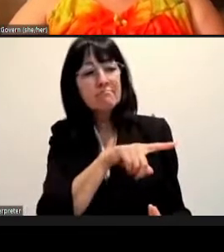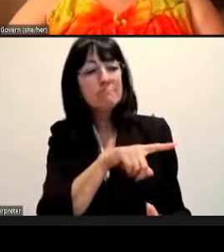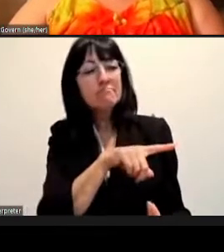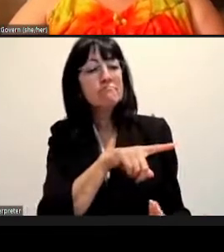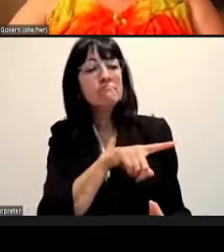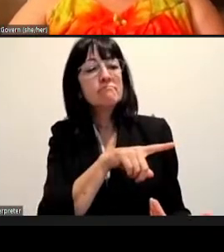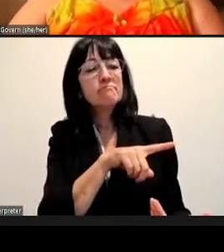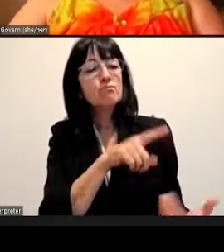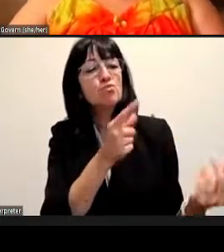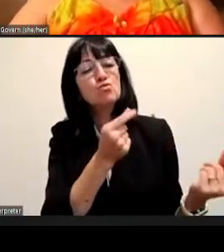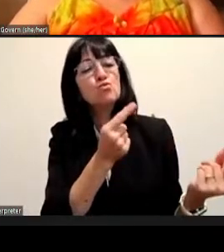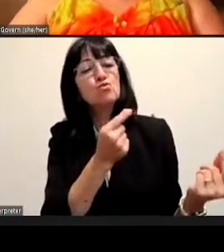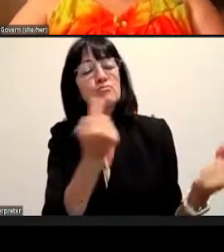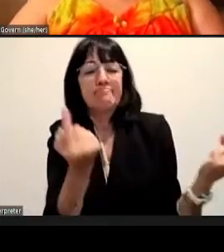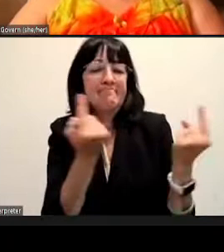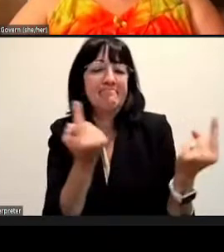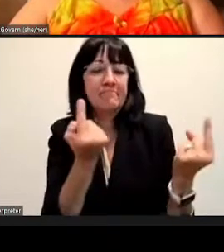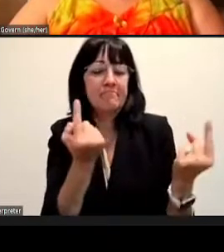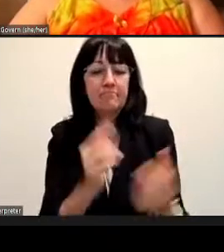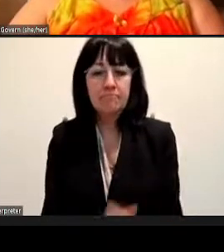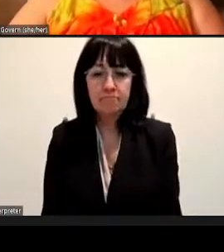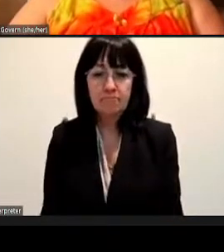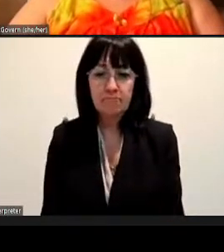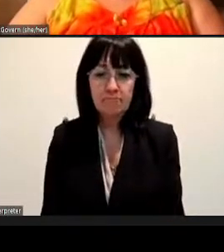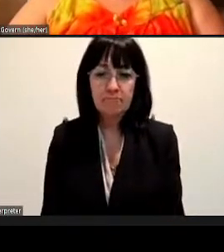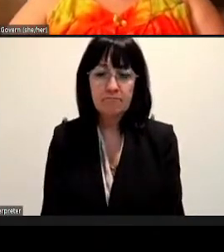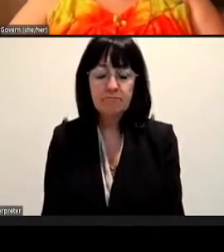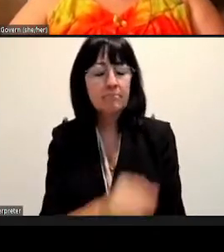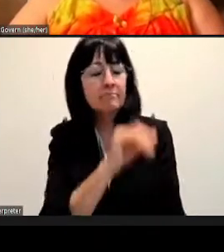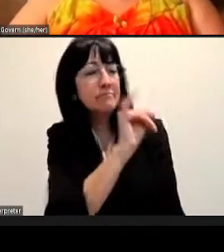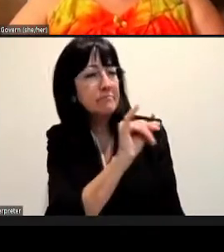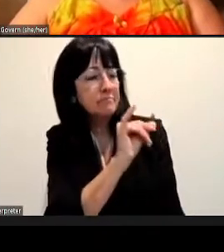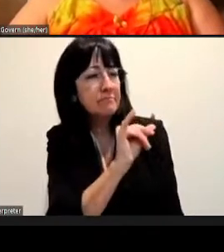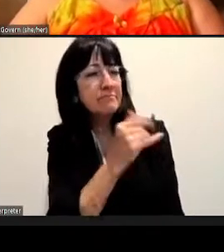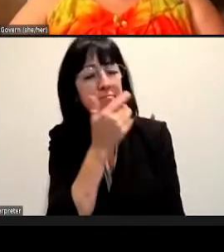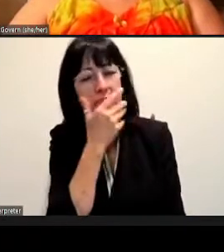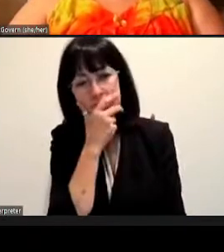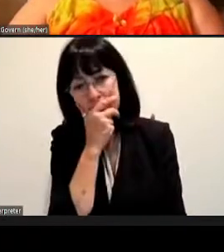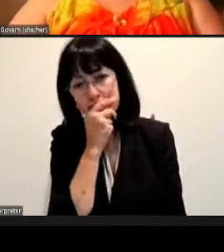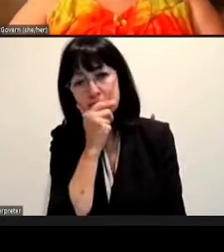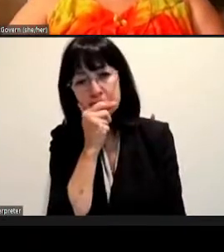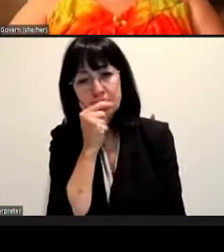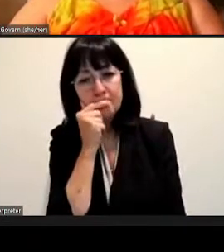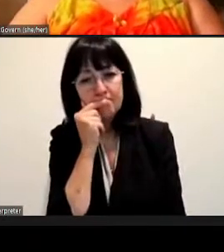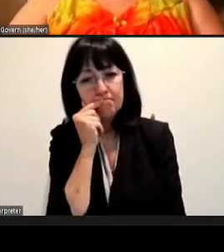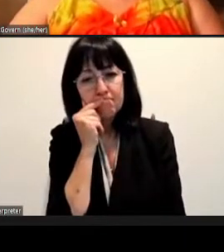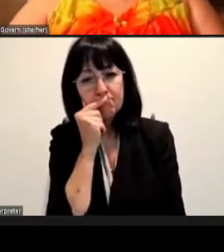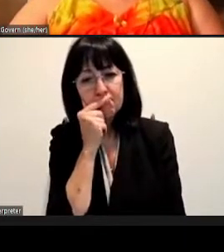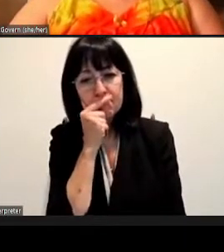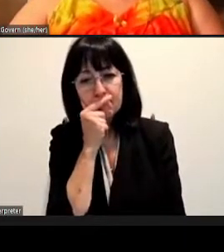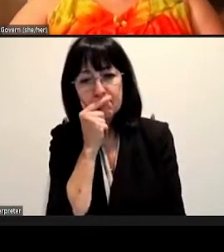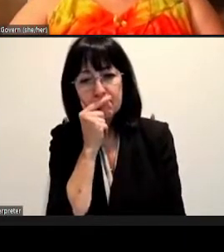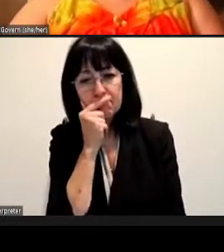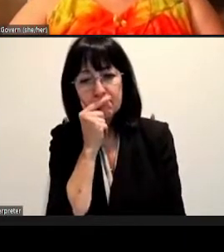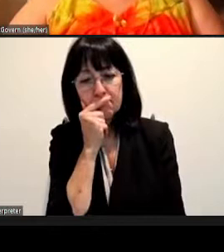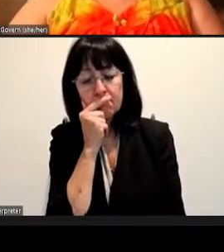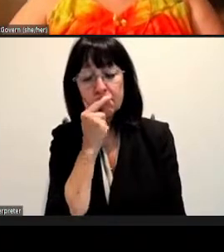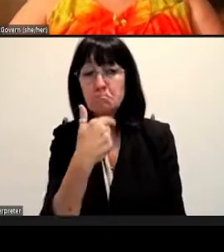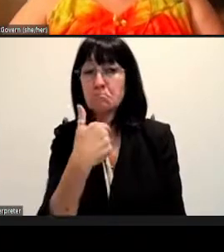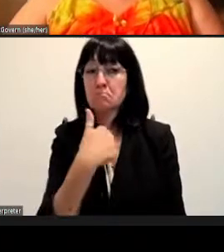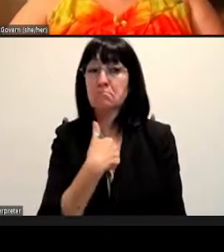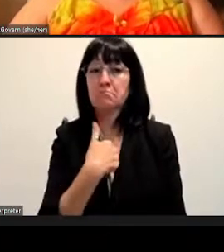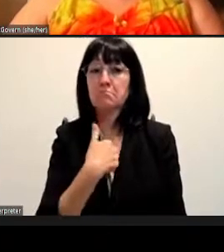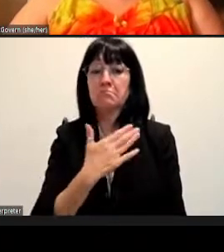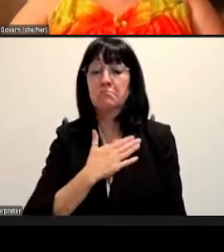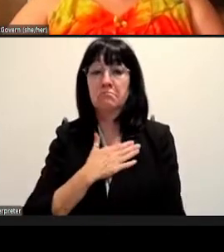The first thing that jumps to mind for me is, because I have not frequently been in the position to like hire